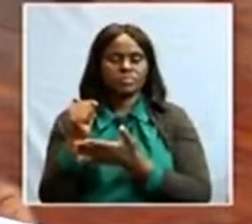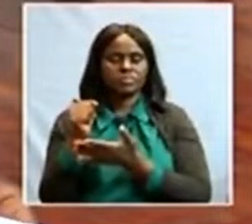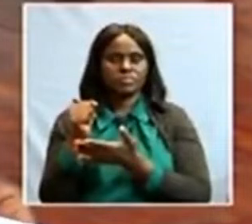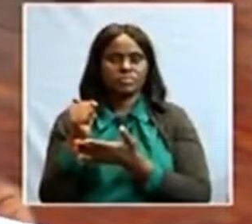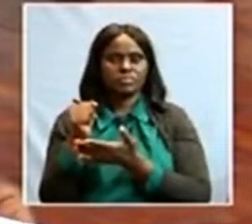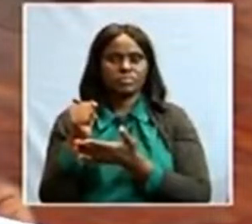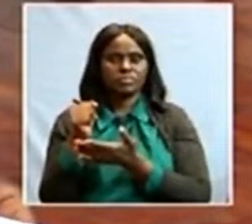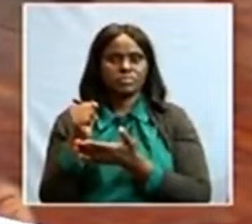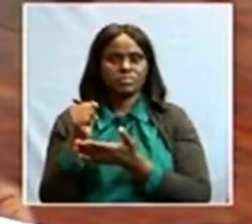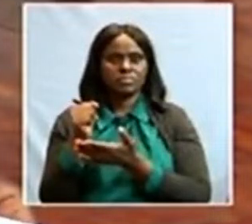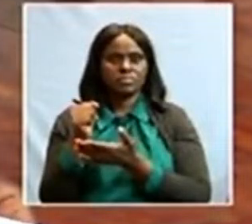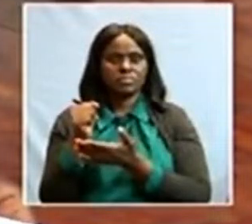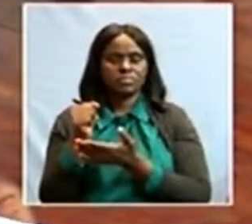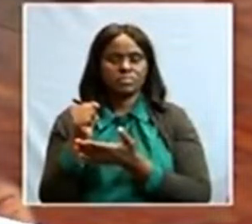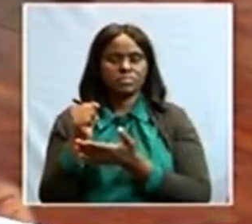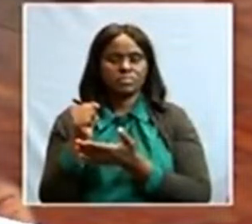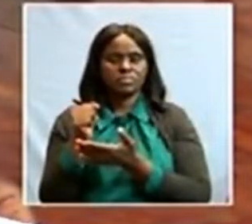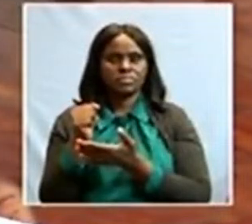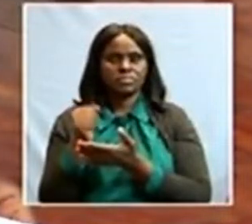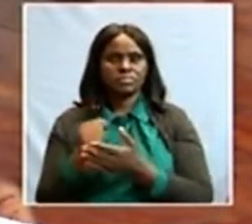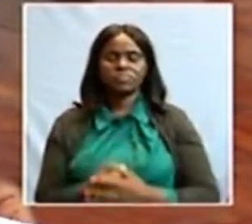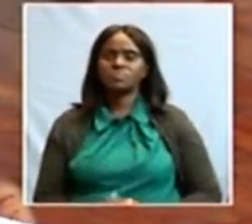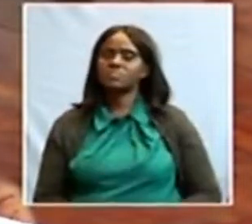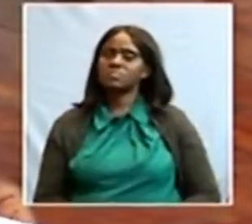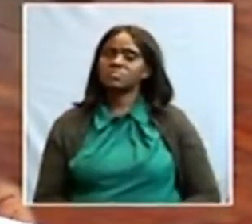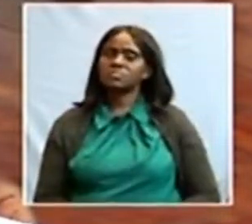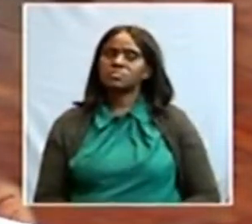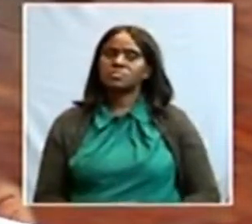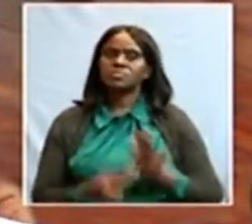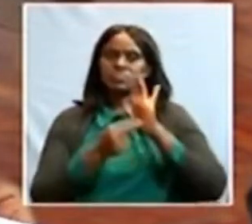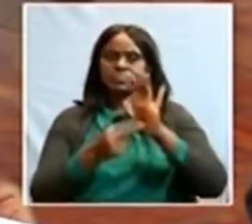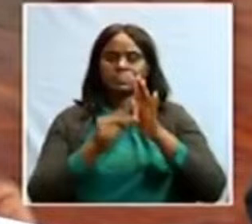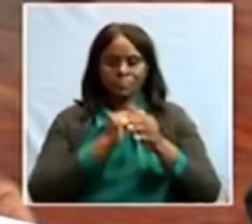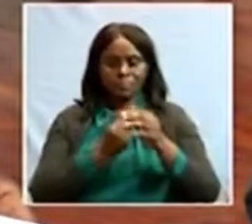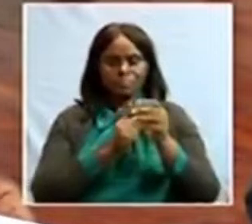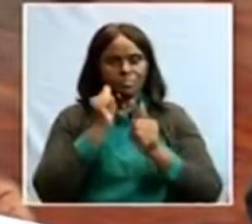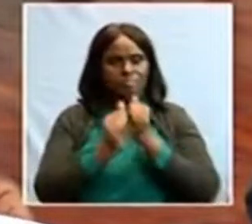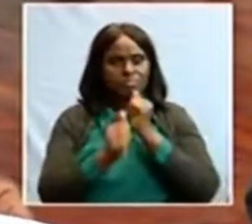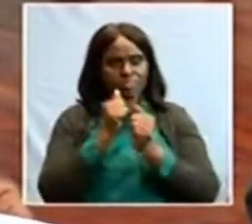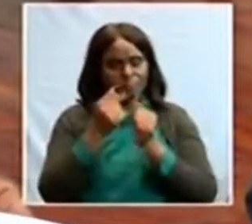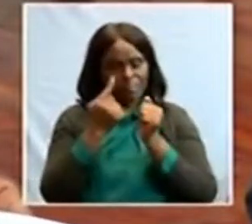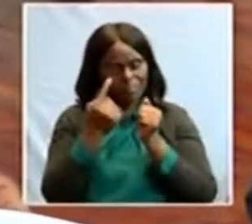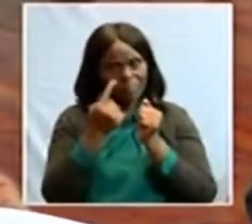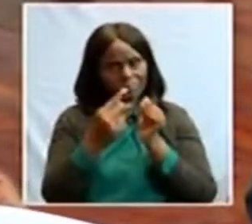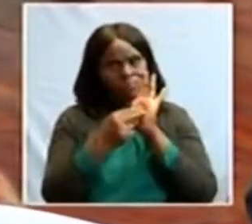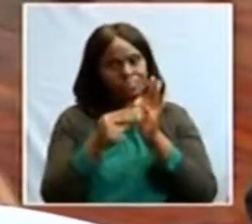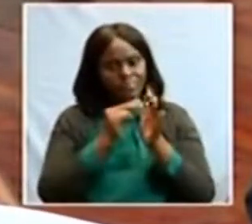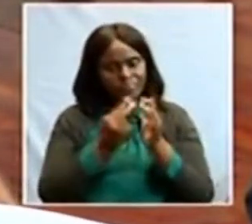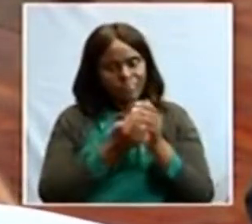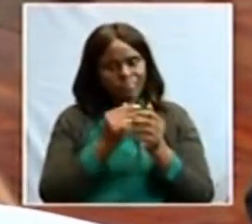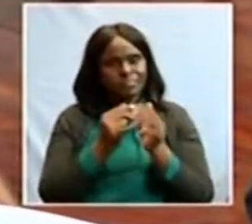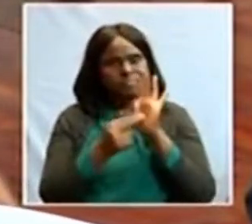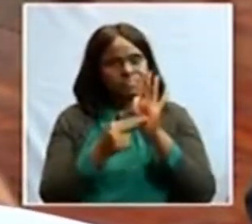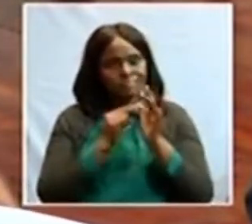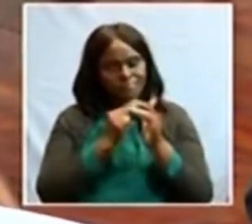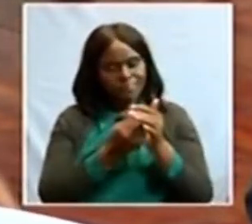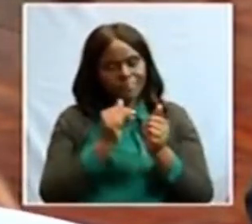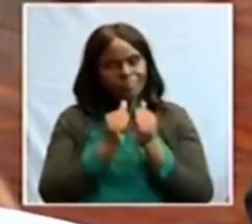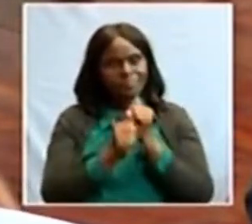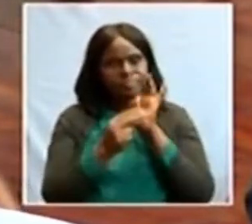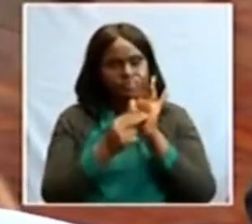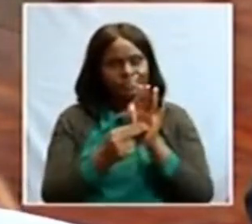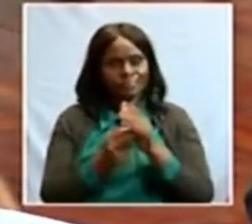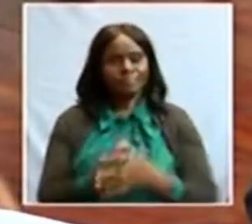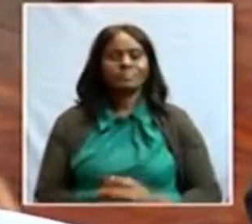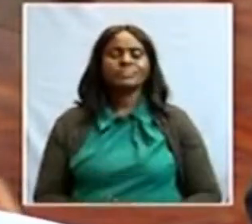is before us, show us which line, all the writing, which is indicating your commitment. That is my